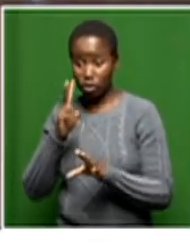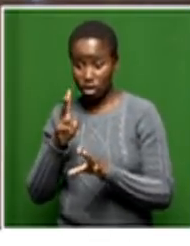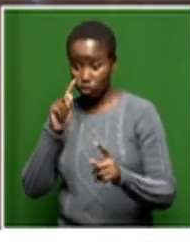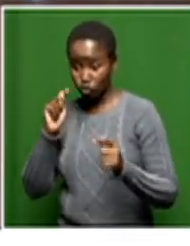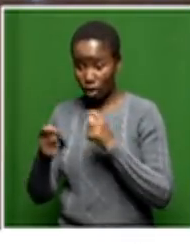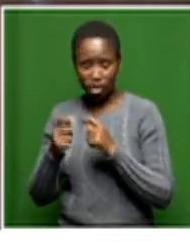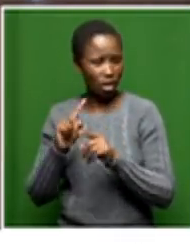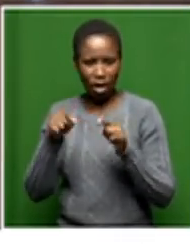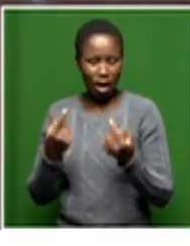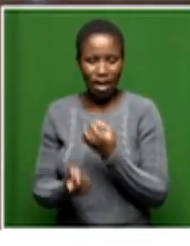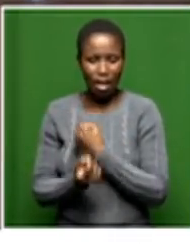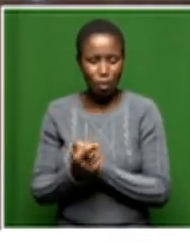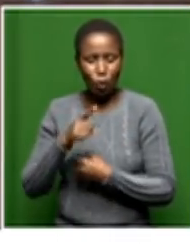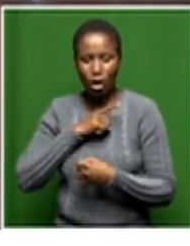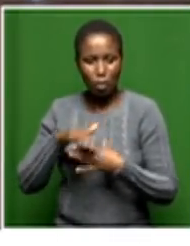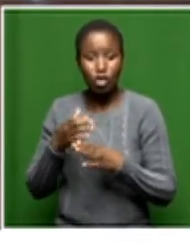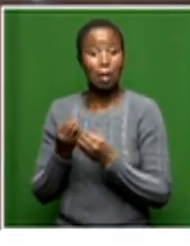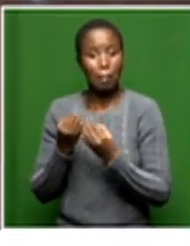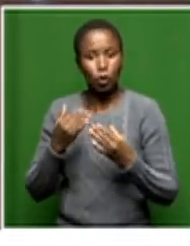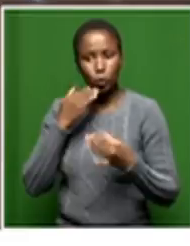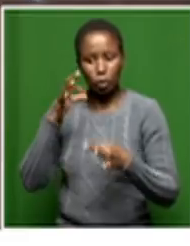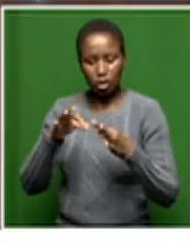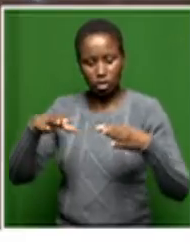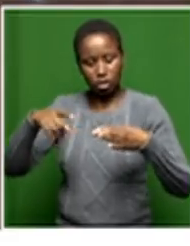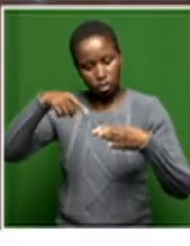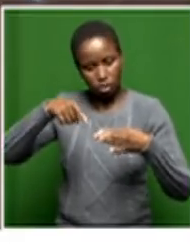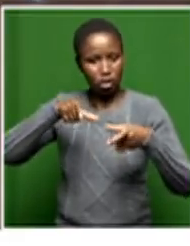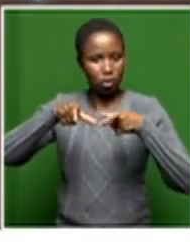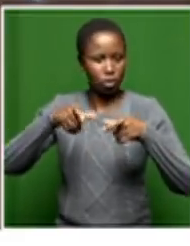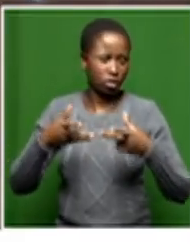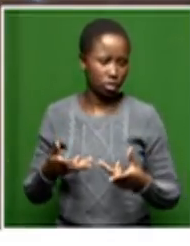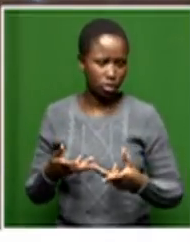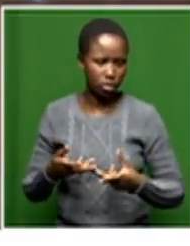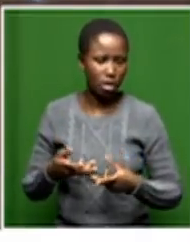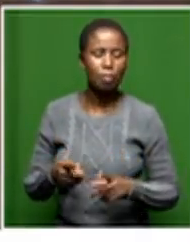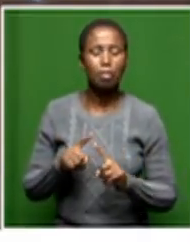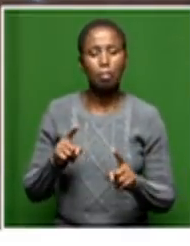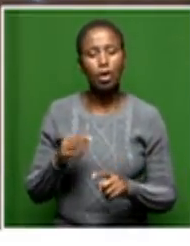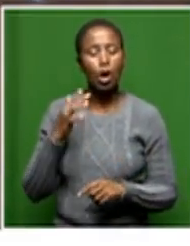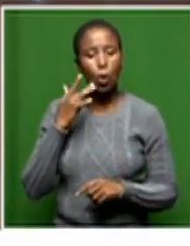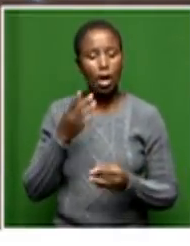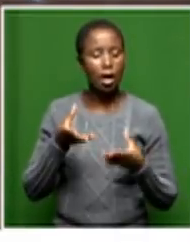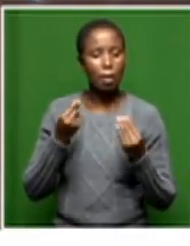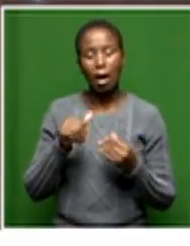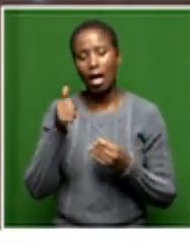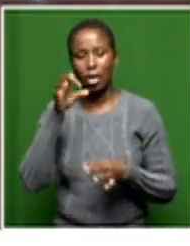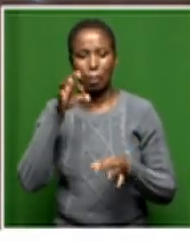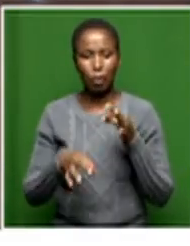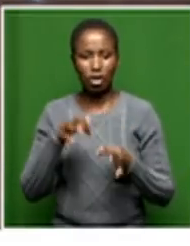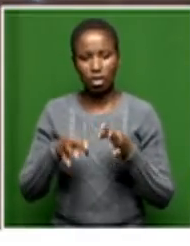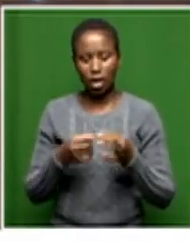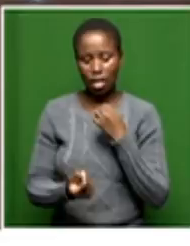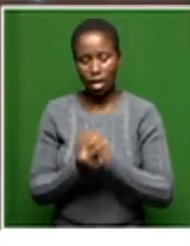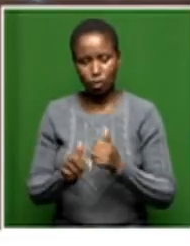shift in the way parliament has functioned. And I'm sure when you have other political factional battles in the